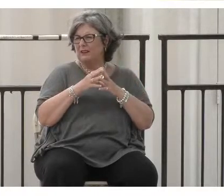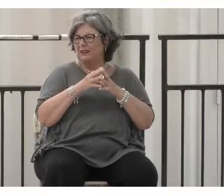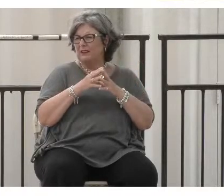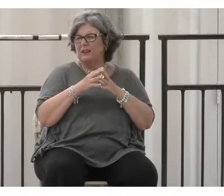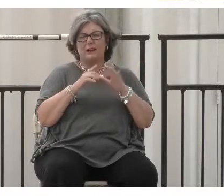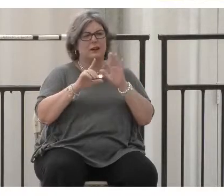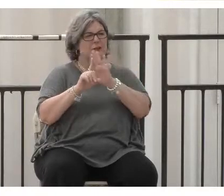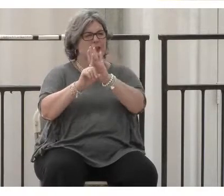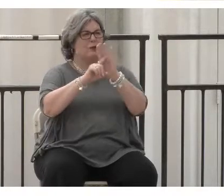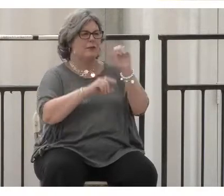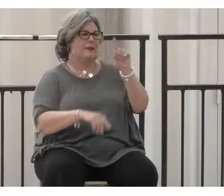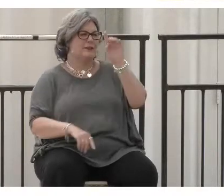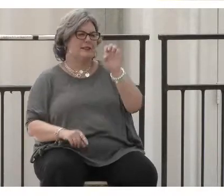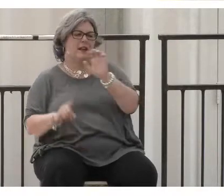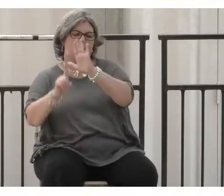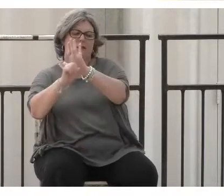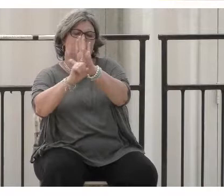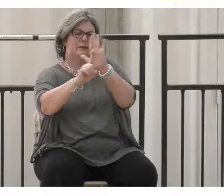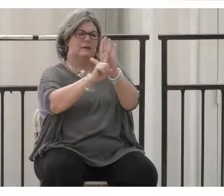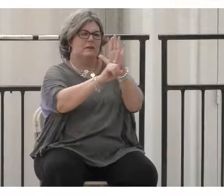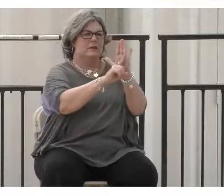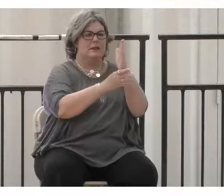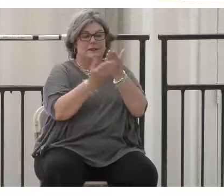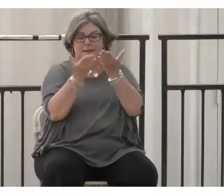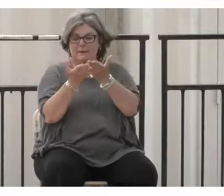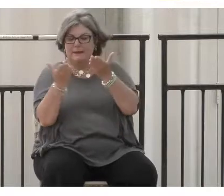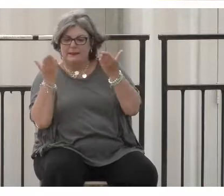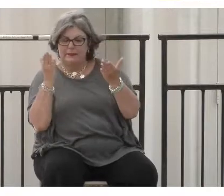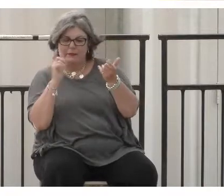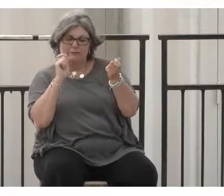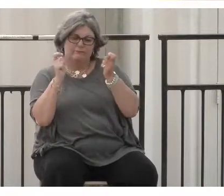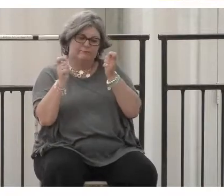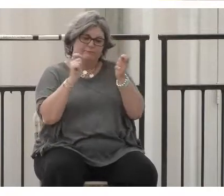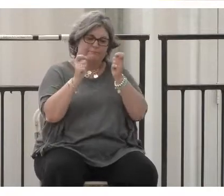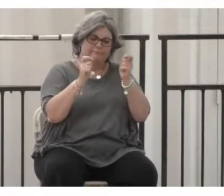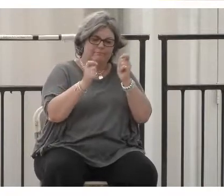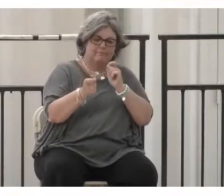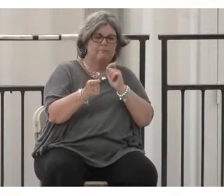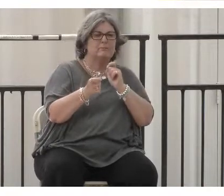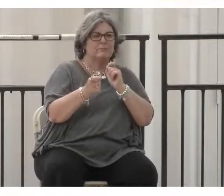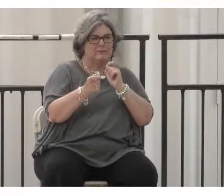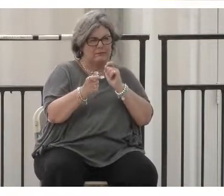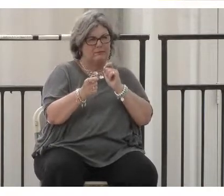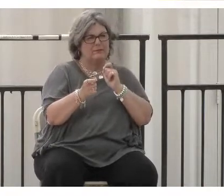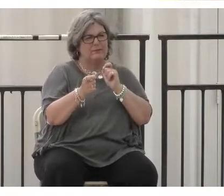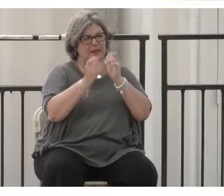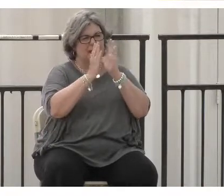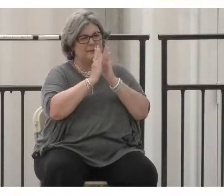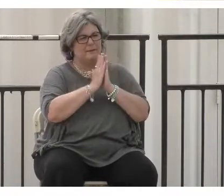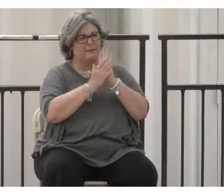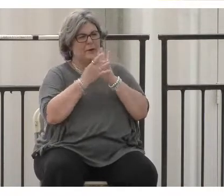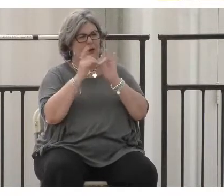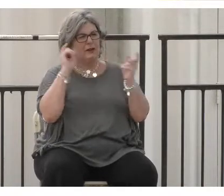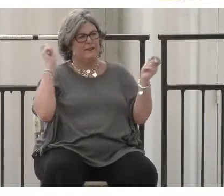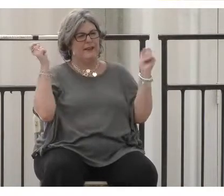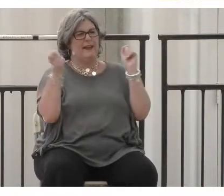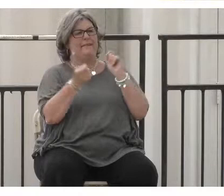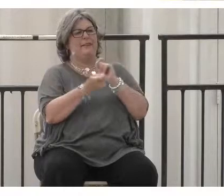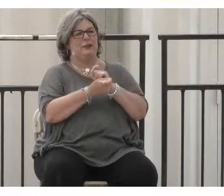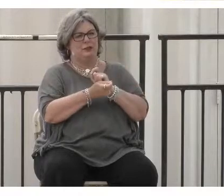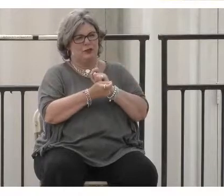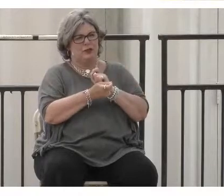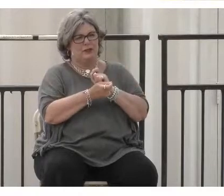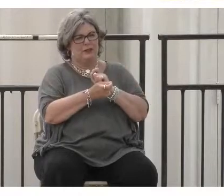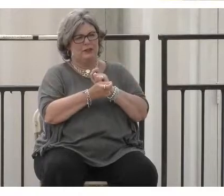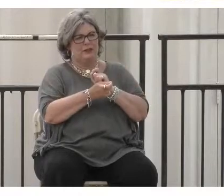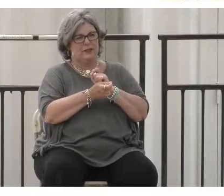stylistic evolution that some of these materials need to undergo, and the aspect of evolution in architecture in general. So